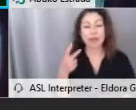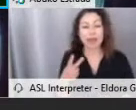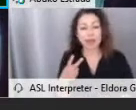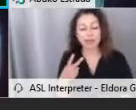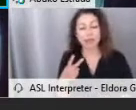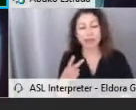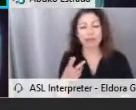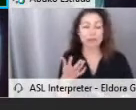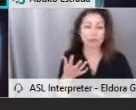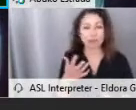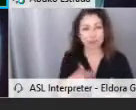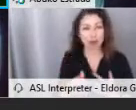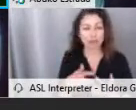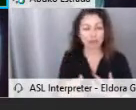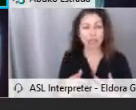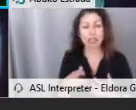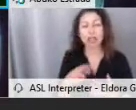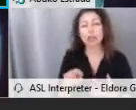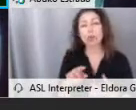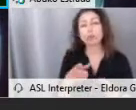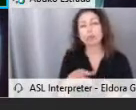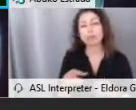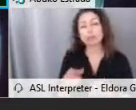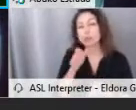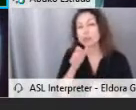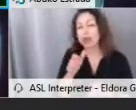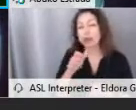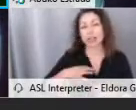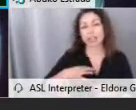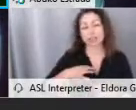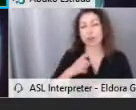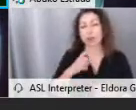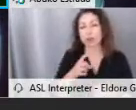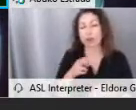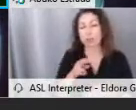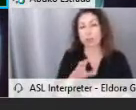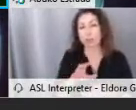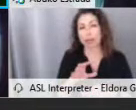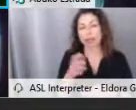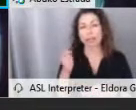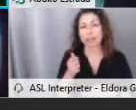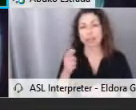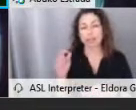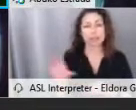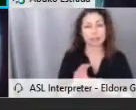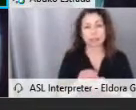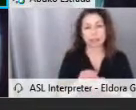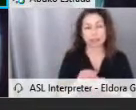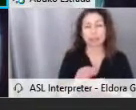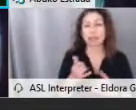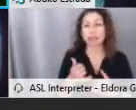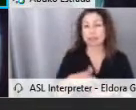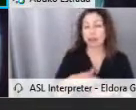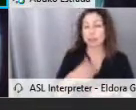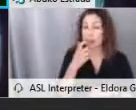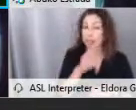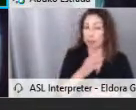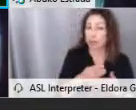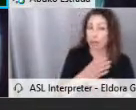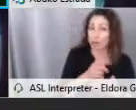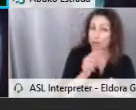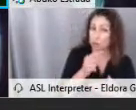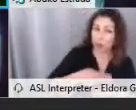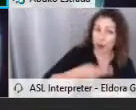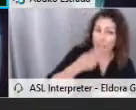half, roughly, are people who are ineligible for public subsidies at this time, either because their incomes are